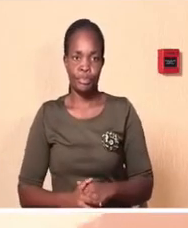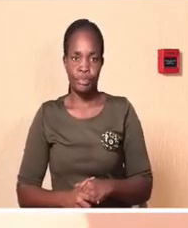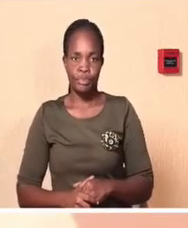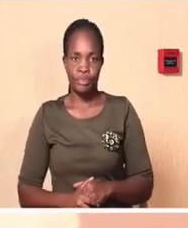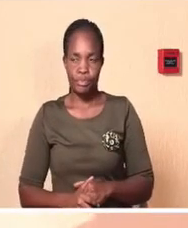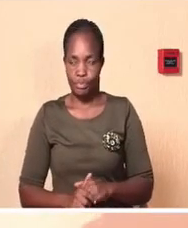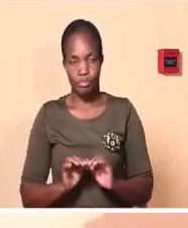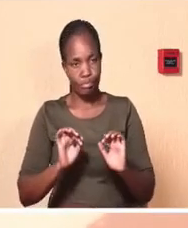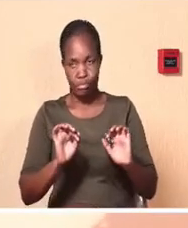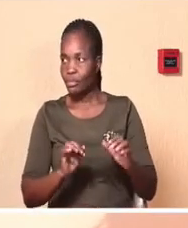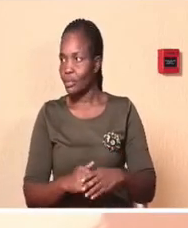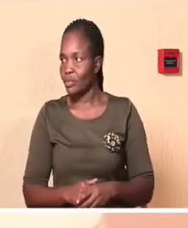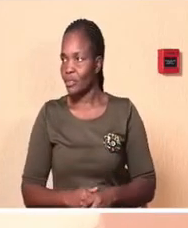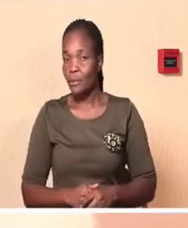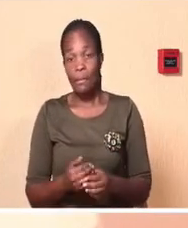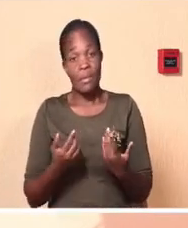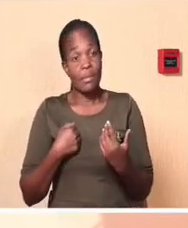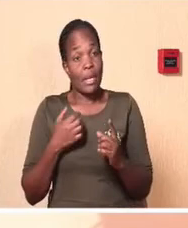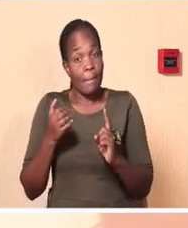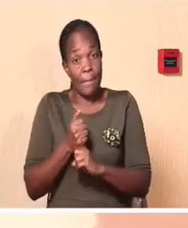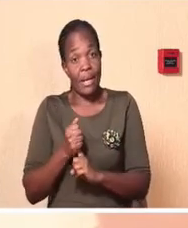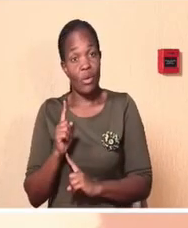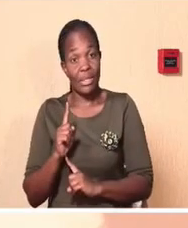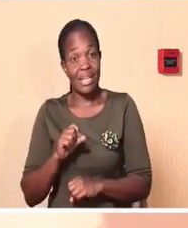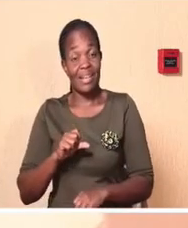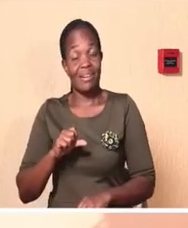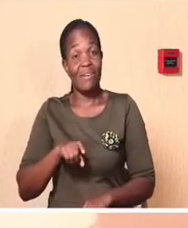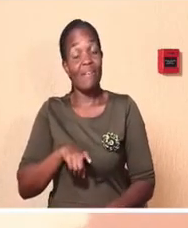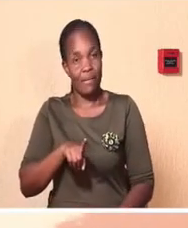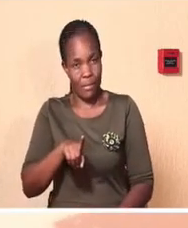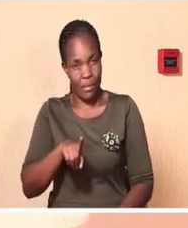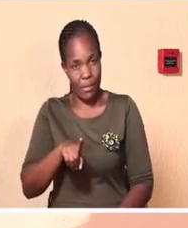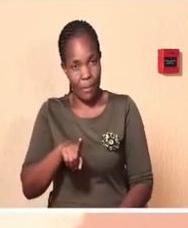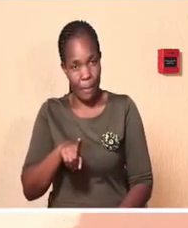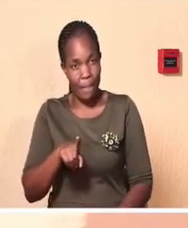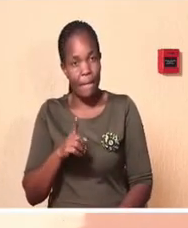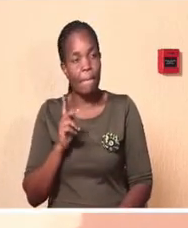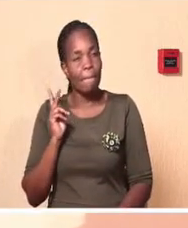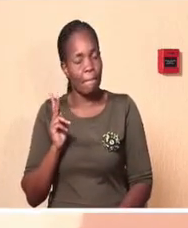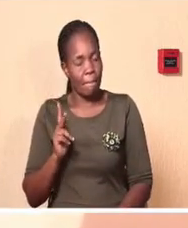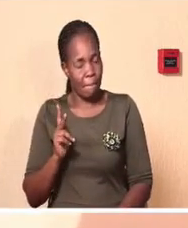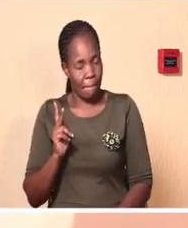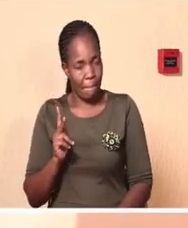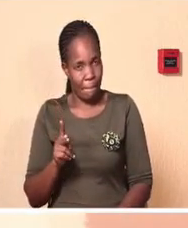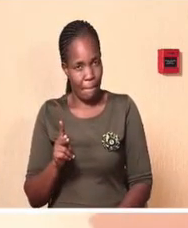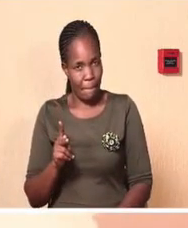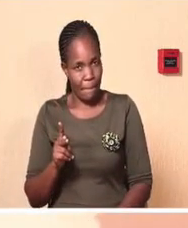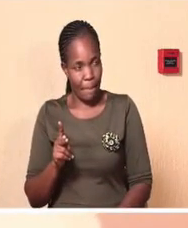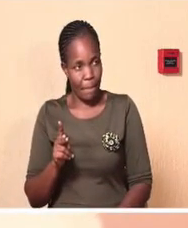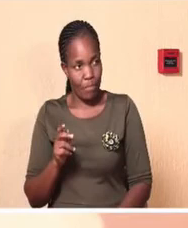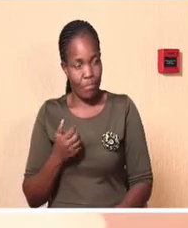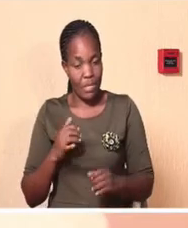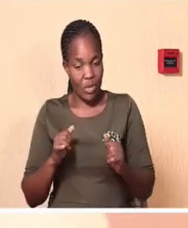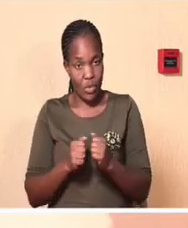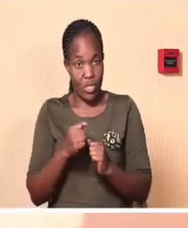imagine I have the virus, and I have 2 people in my